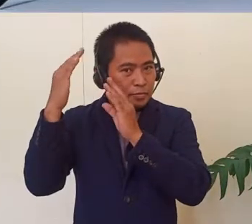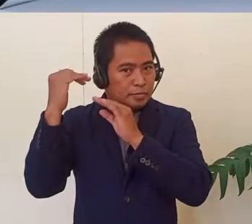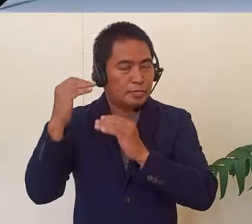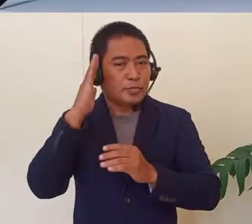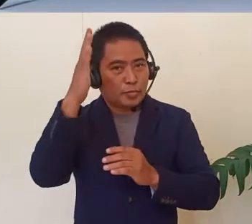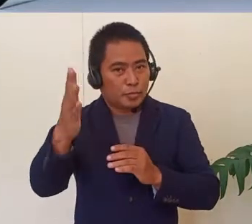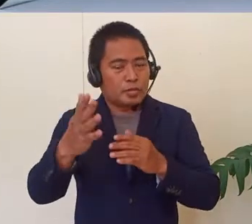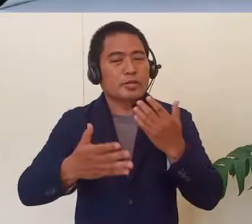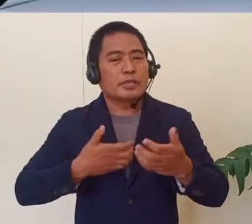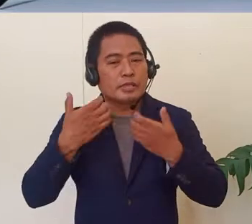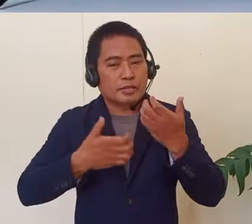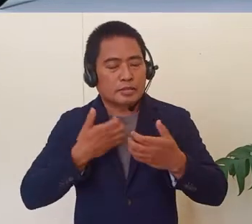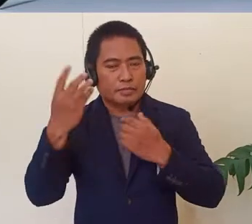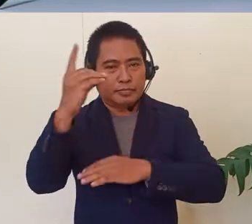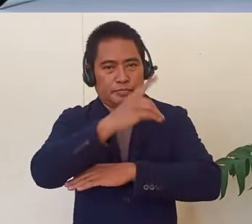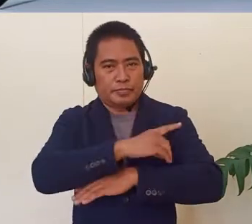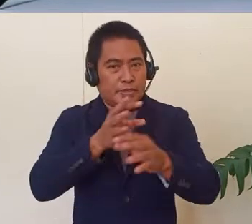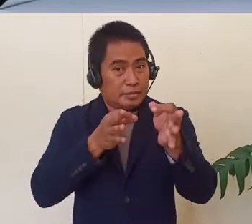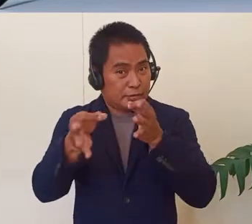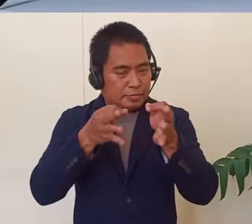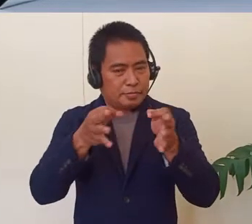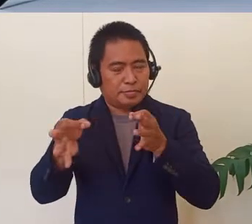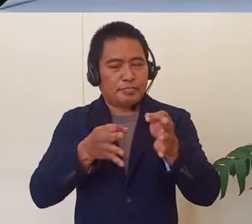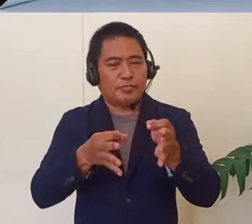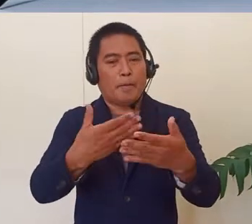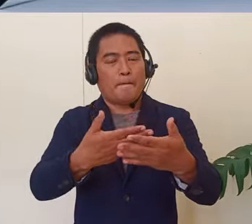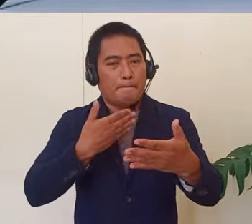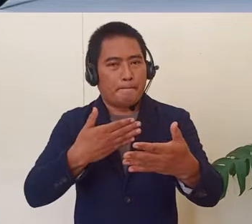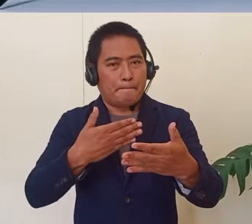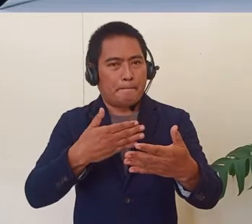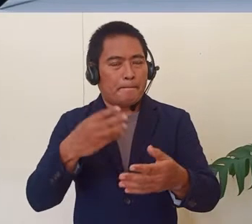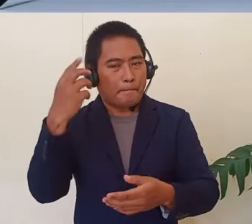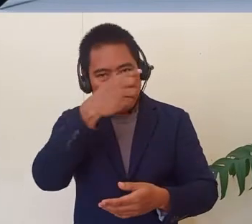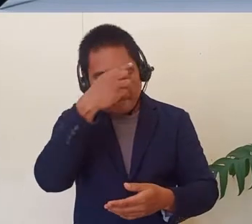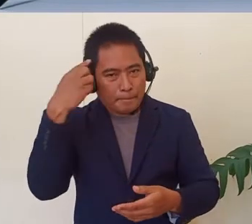we forget, let us first have our objectives for today.